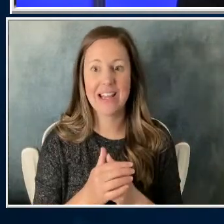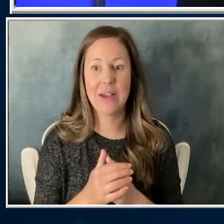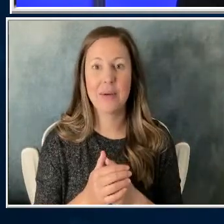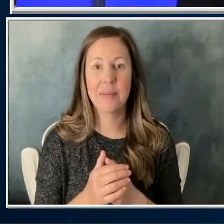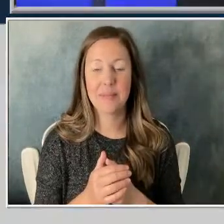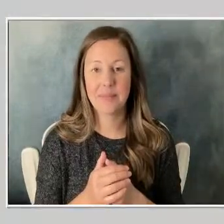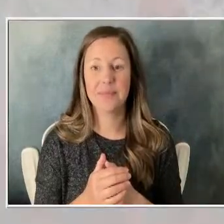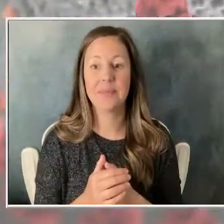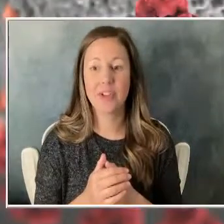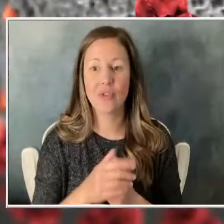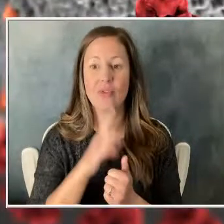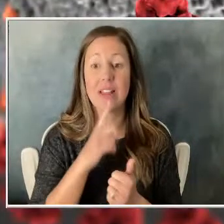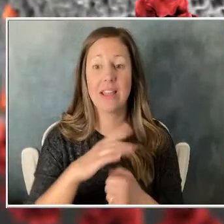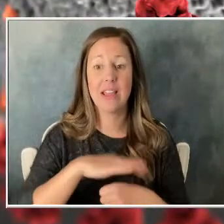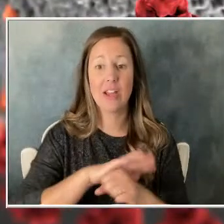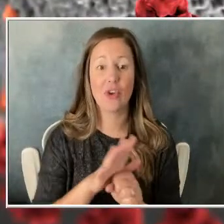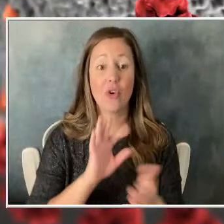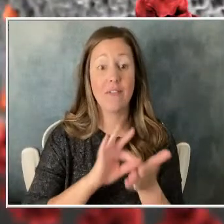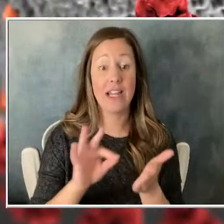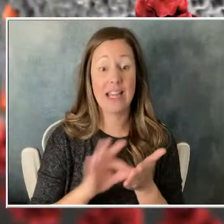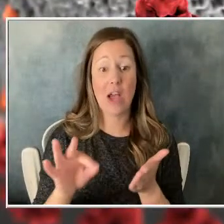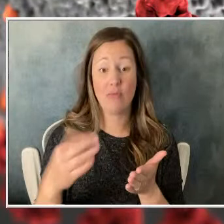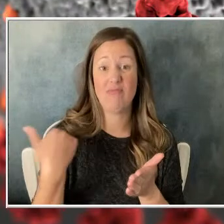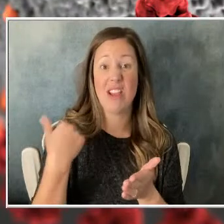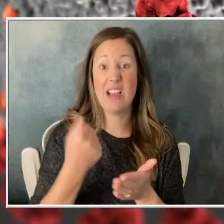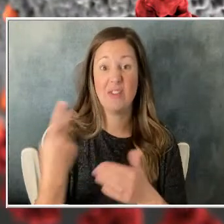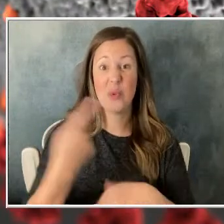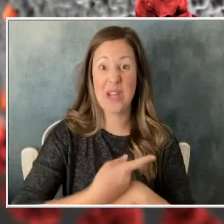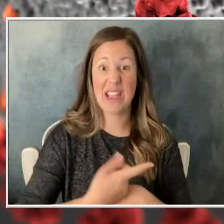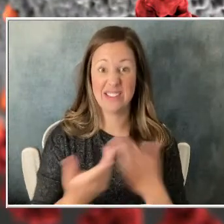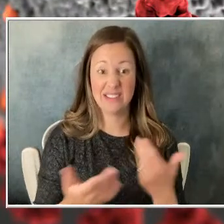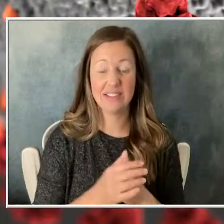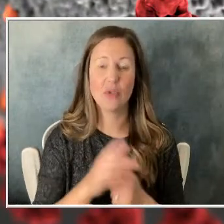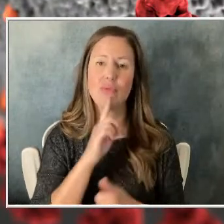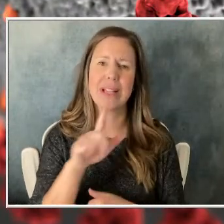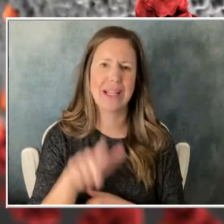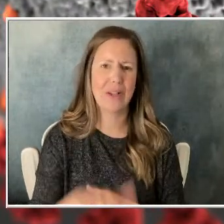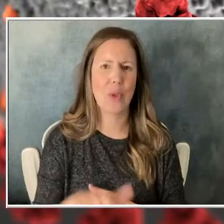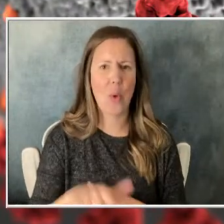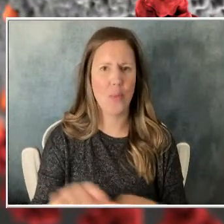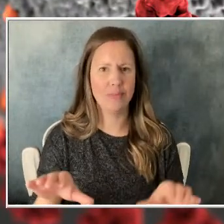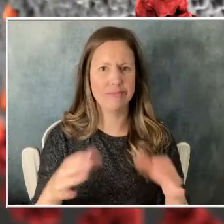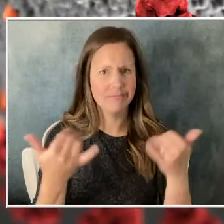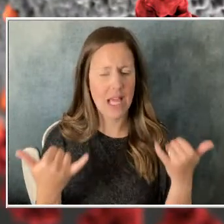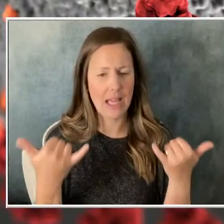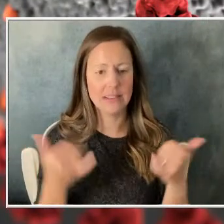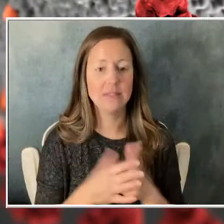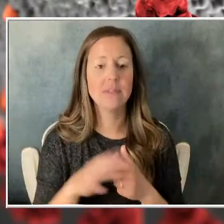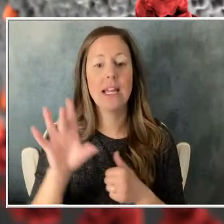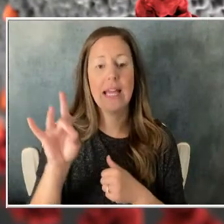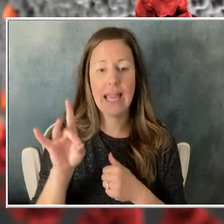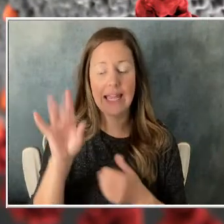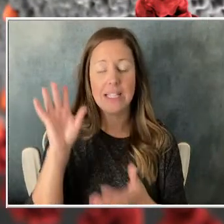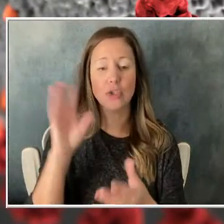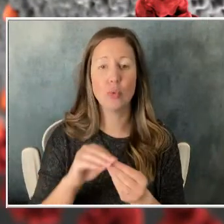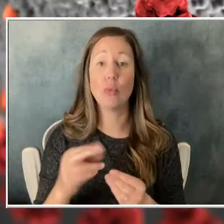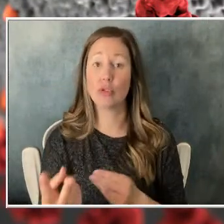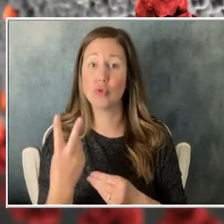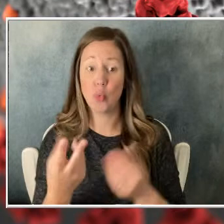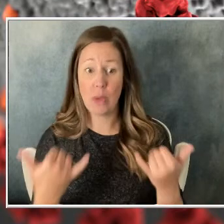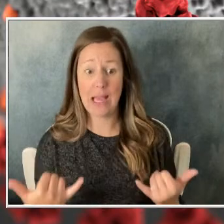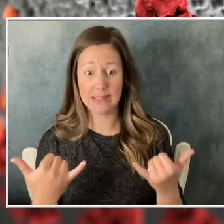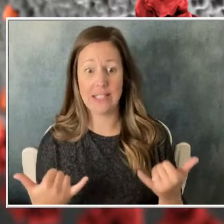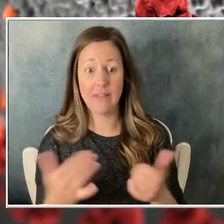count the last couple days. Very low active cases, so 8 total, only 2 active. Unfortunately, 1